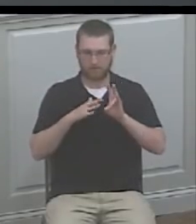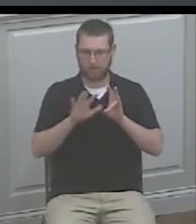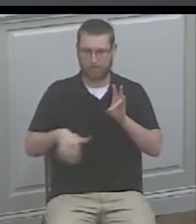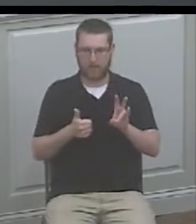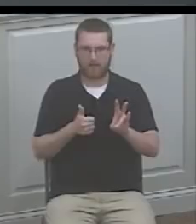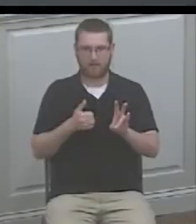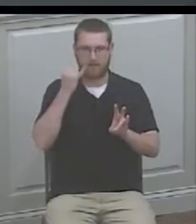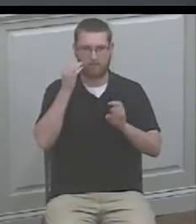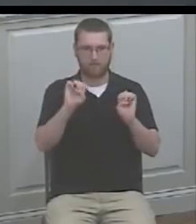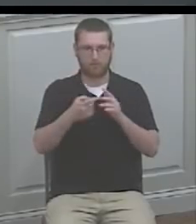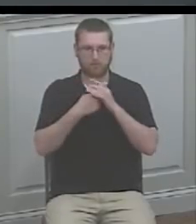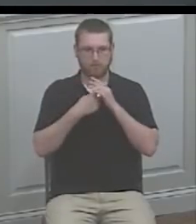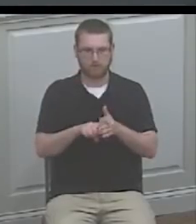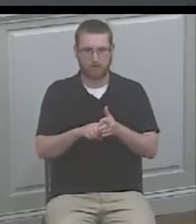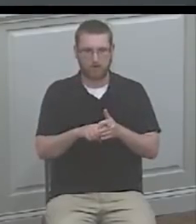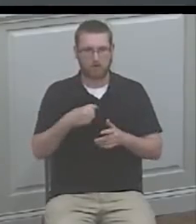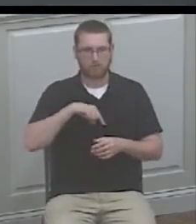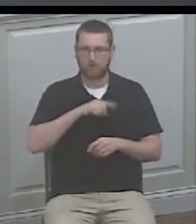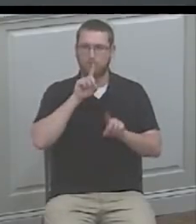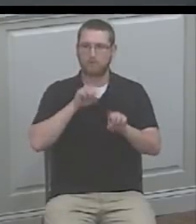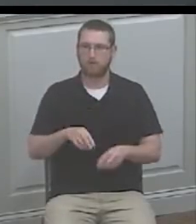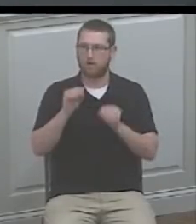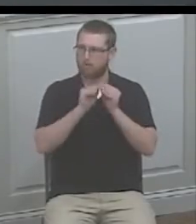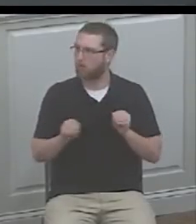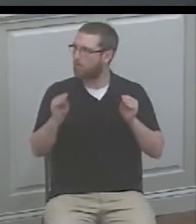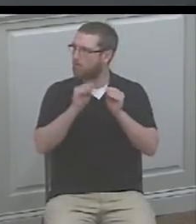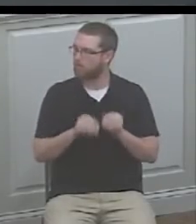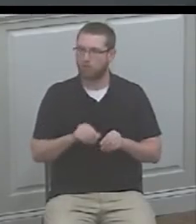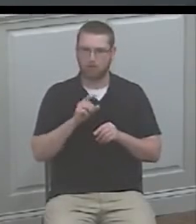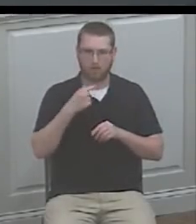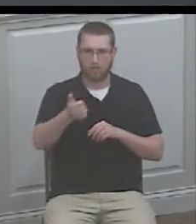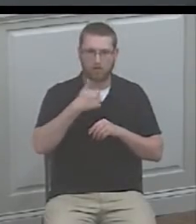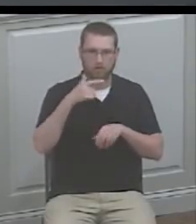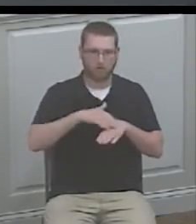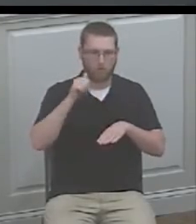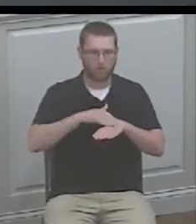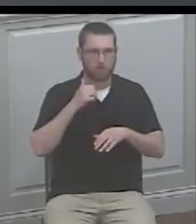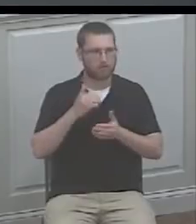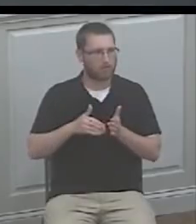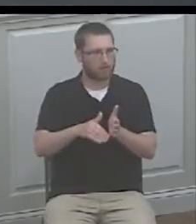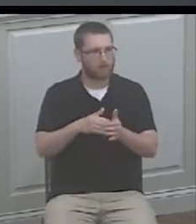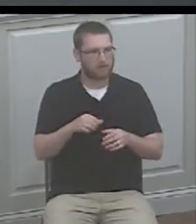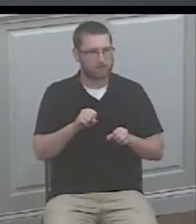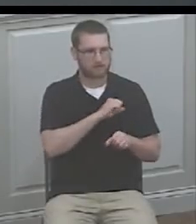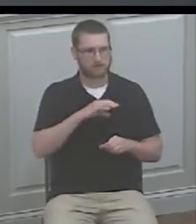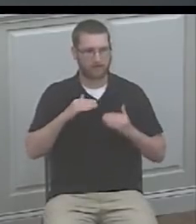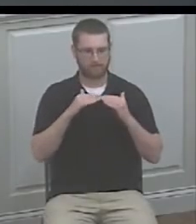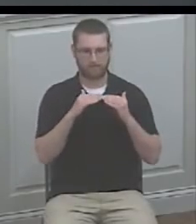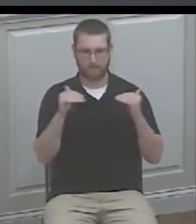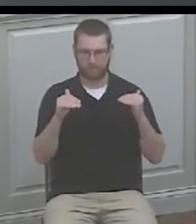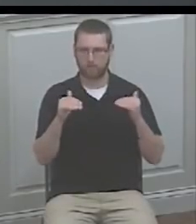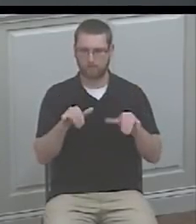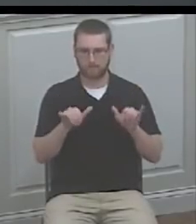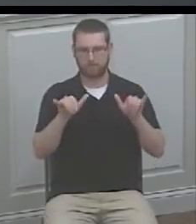behind when the emergency starts. We are responding to more and more runs than ever before. Although our staffing level has stayed the same, we have